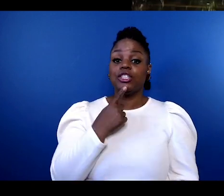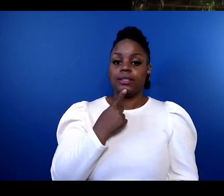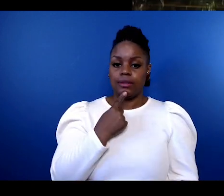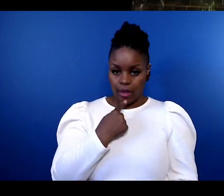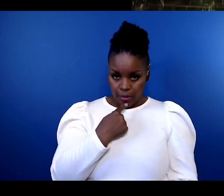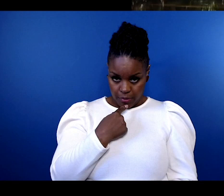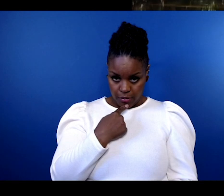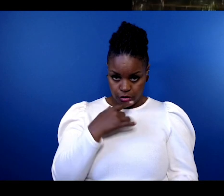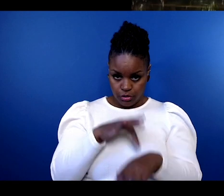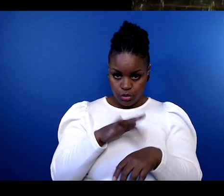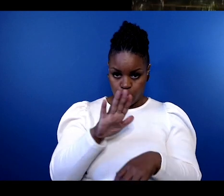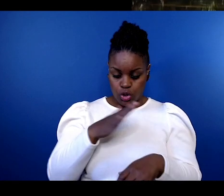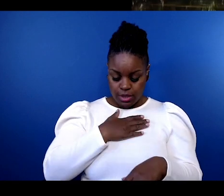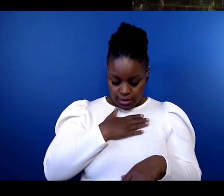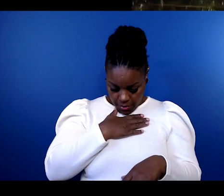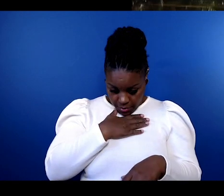And just focus on your breathing.